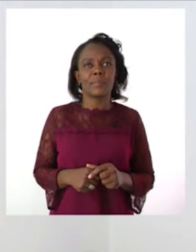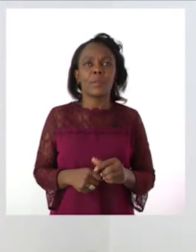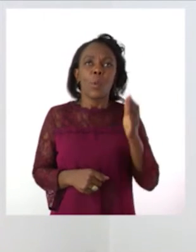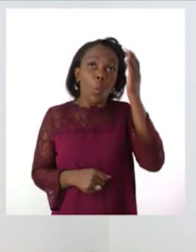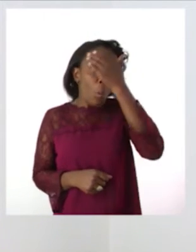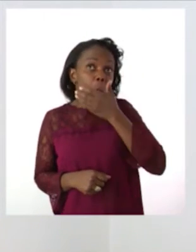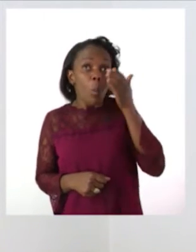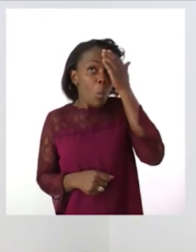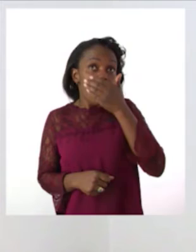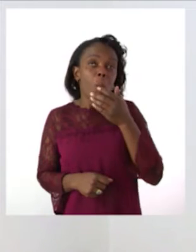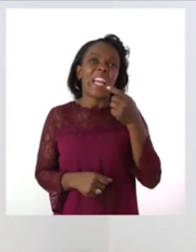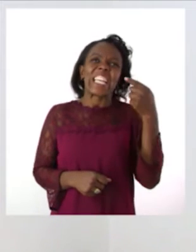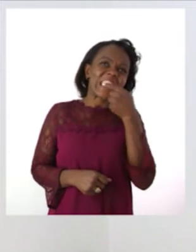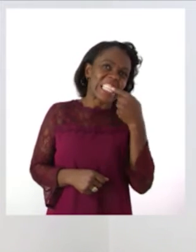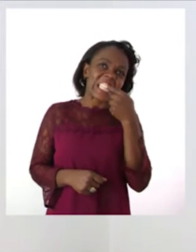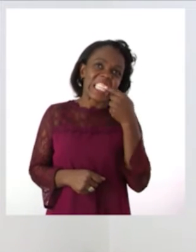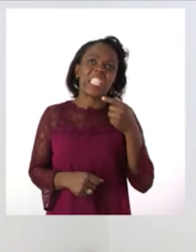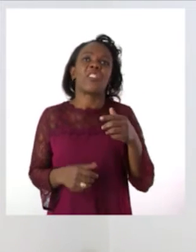face and brushed your teeth.